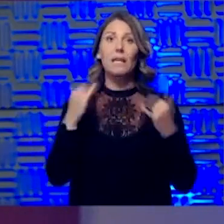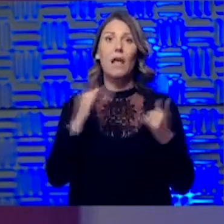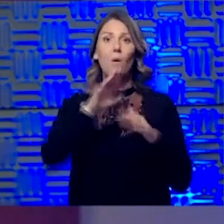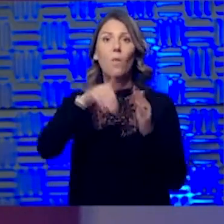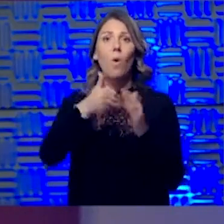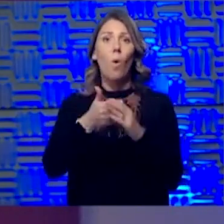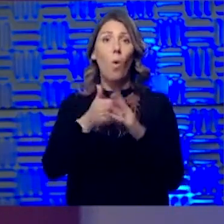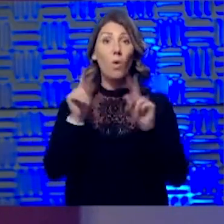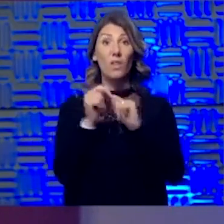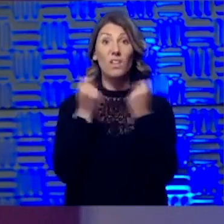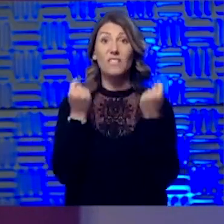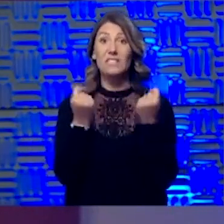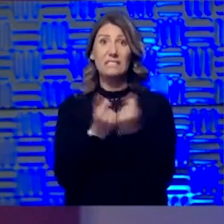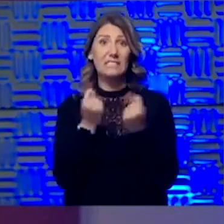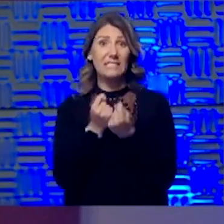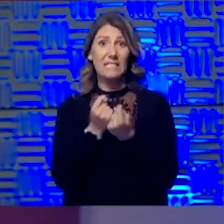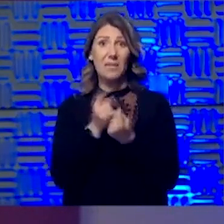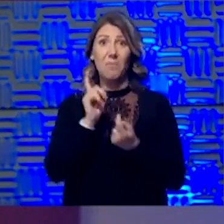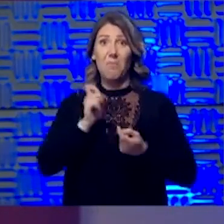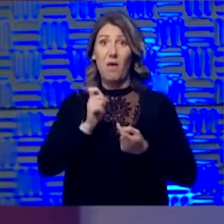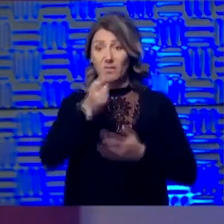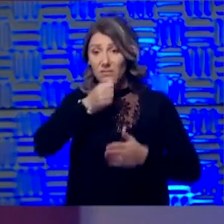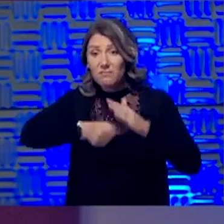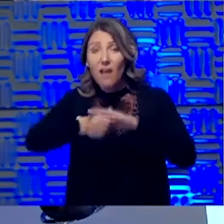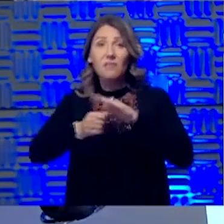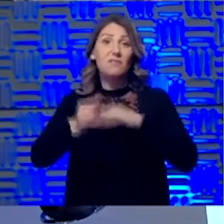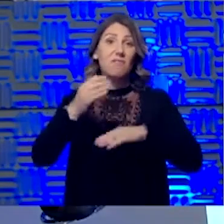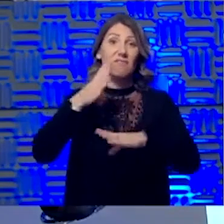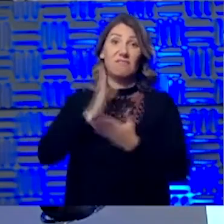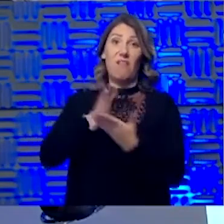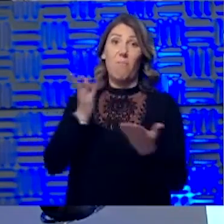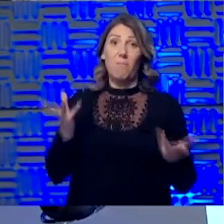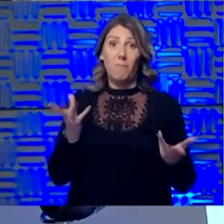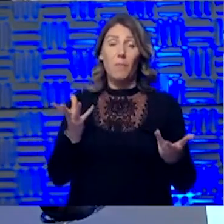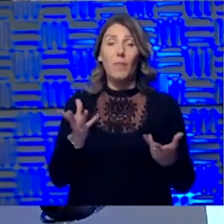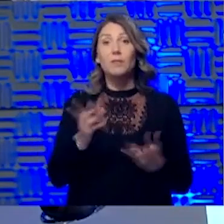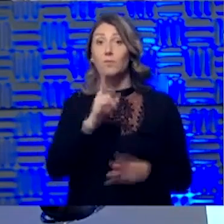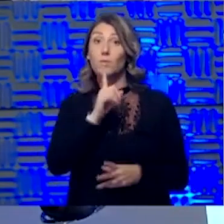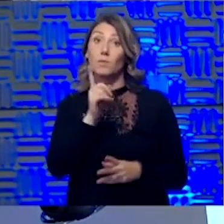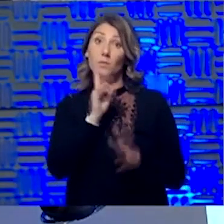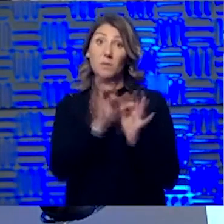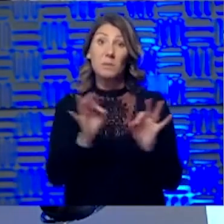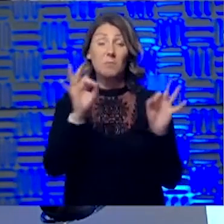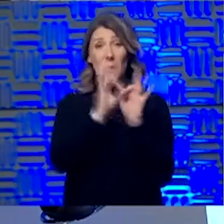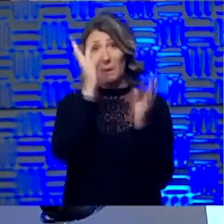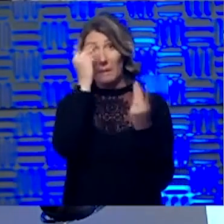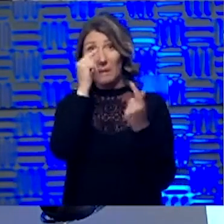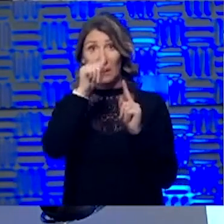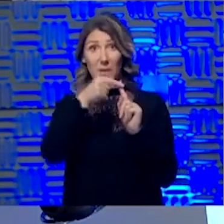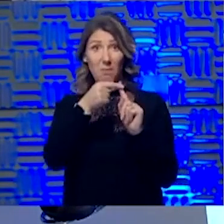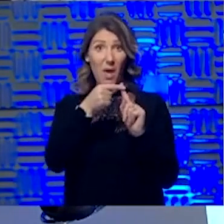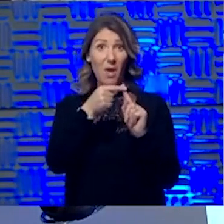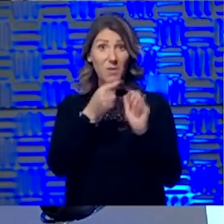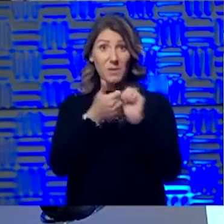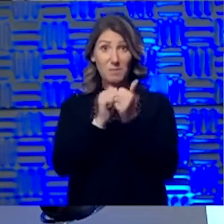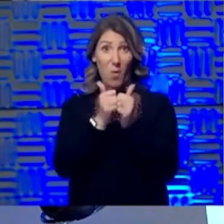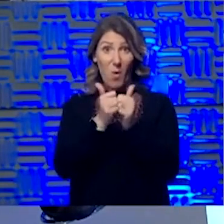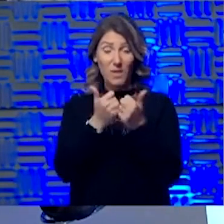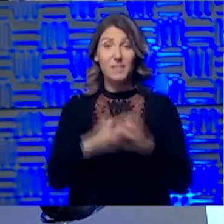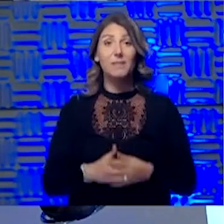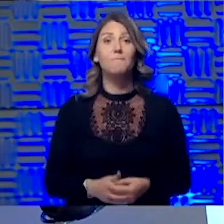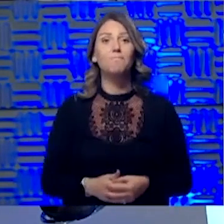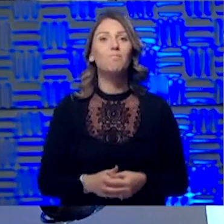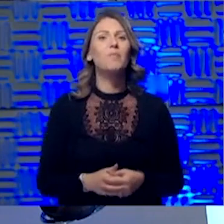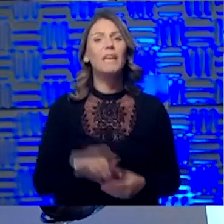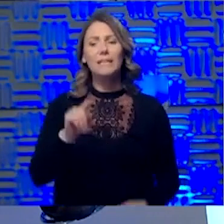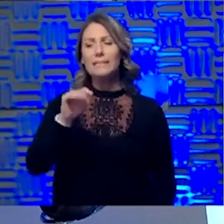that's, I think, a big consideration for the team sports. Yeah. Okay, Taylor, do we make you feel better or worse? Which side of the fence were you